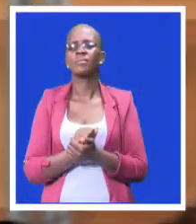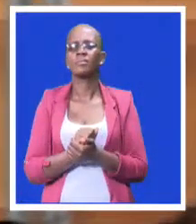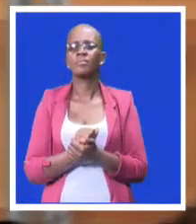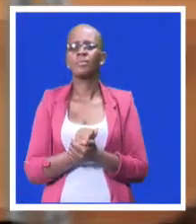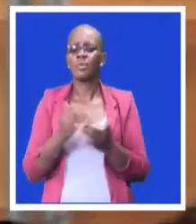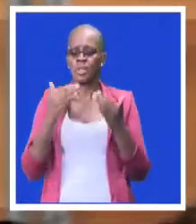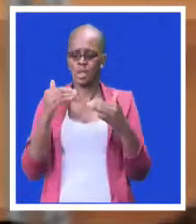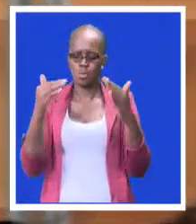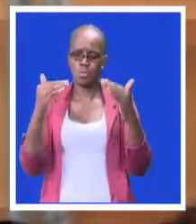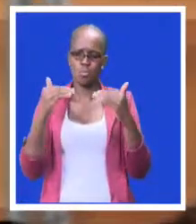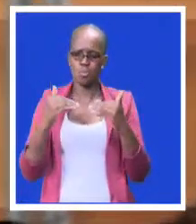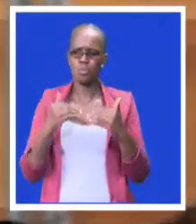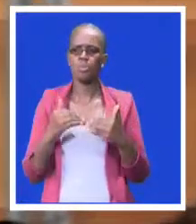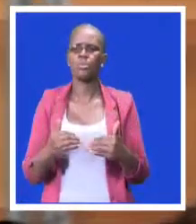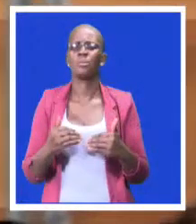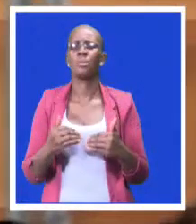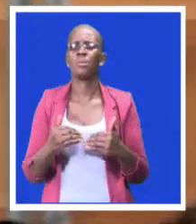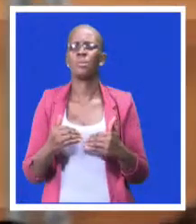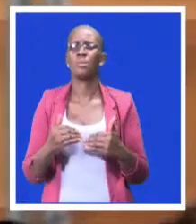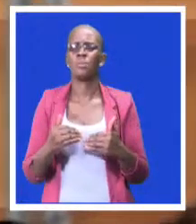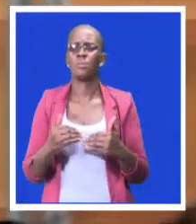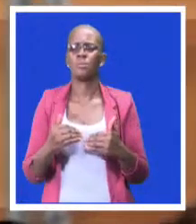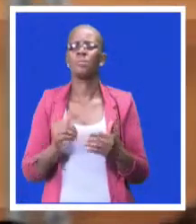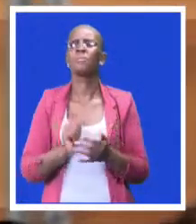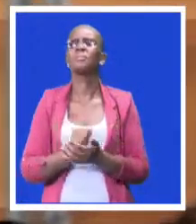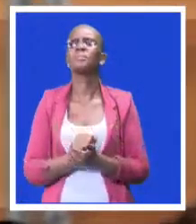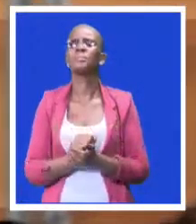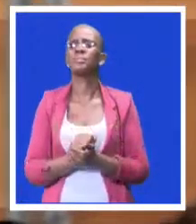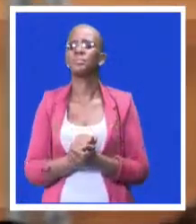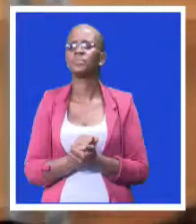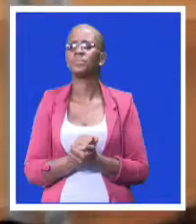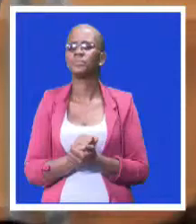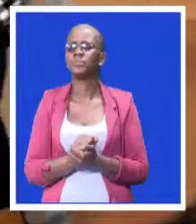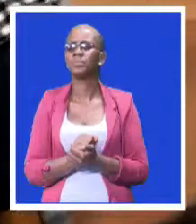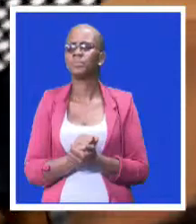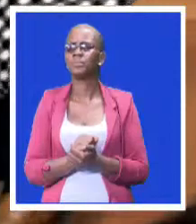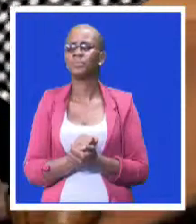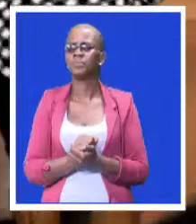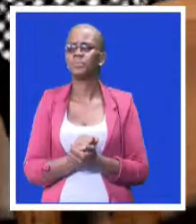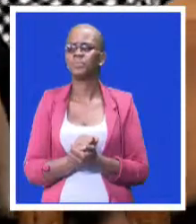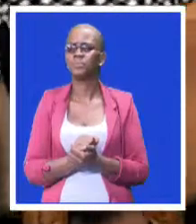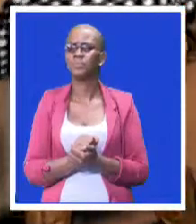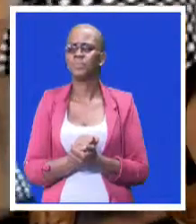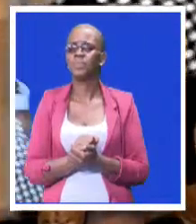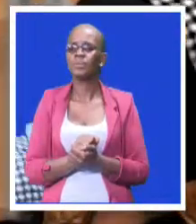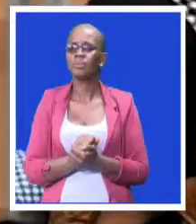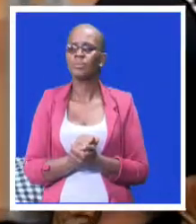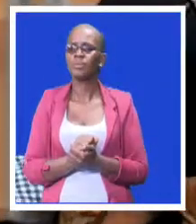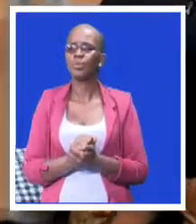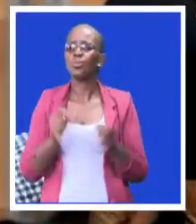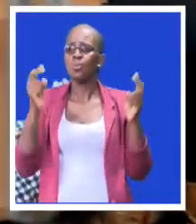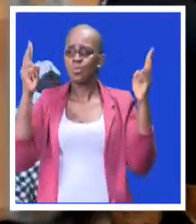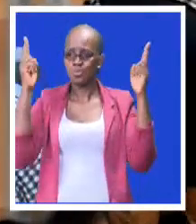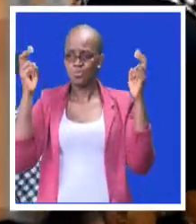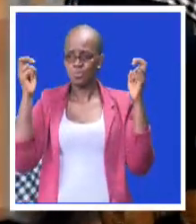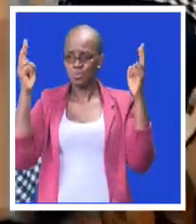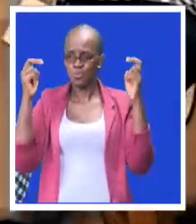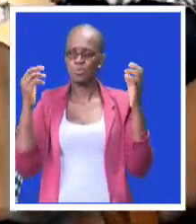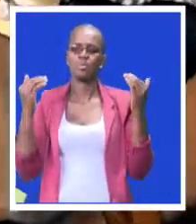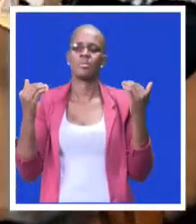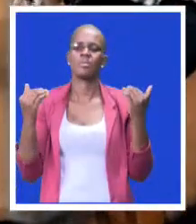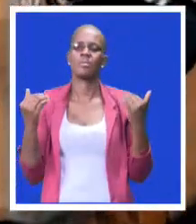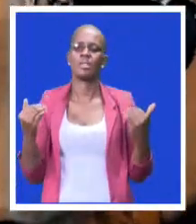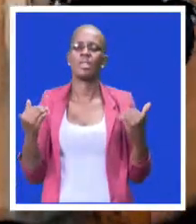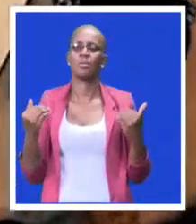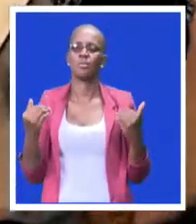next item, which is the lesson of today. Right.